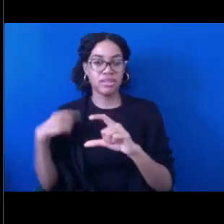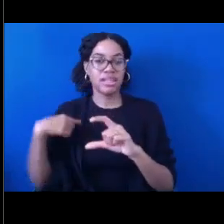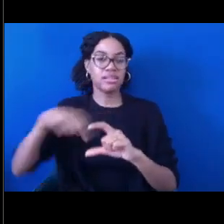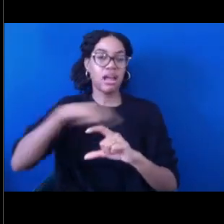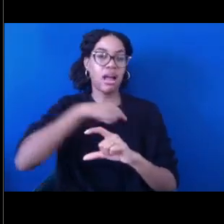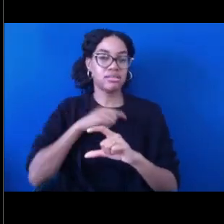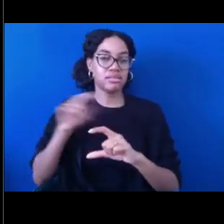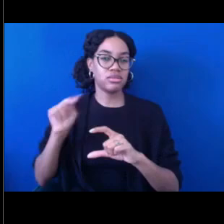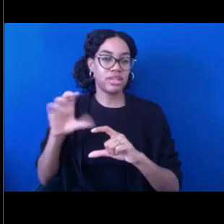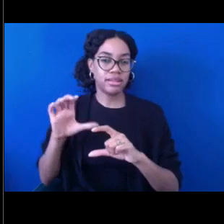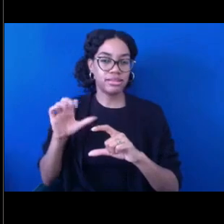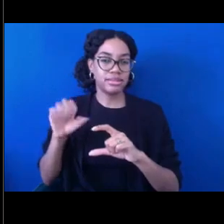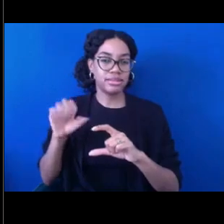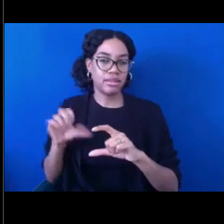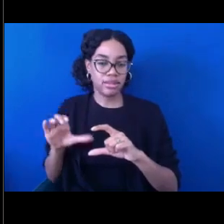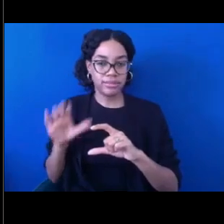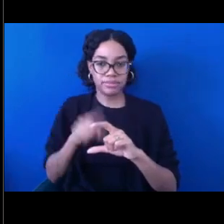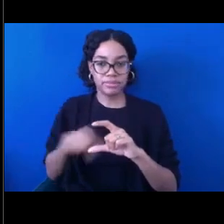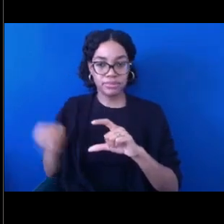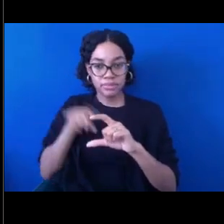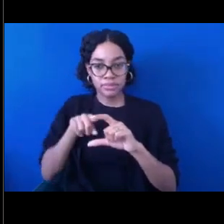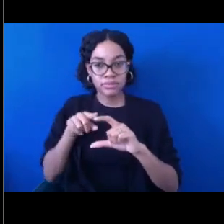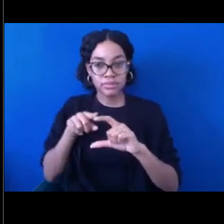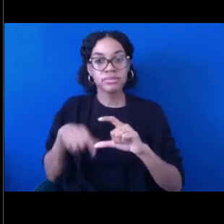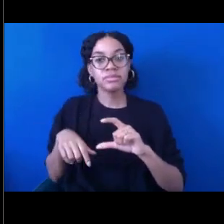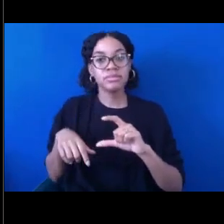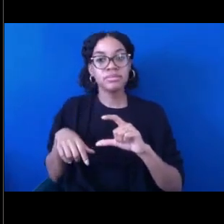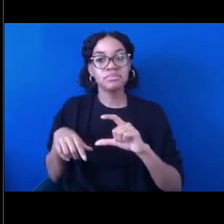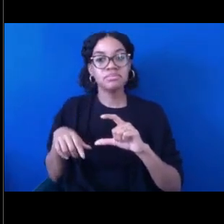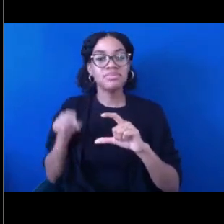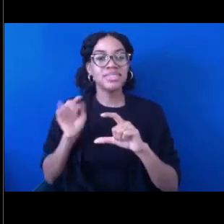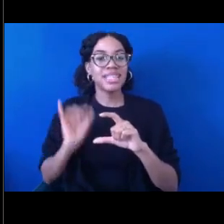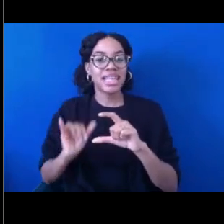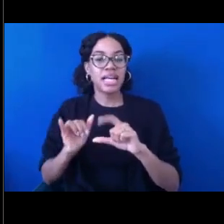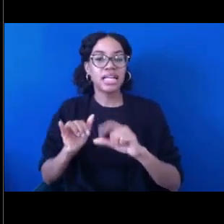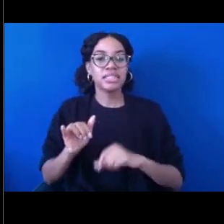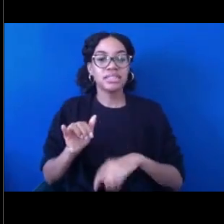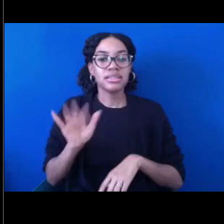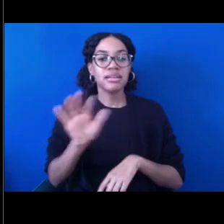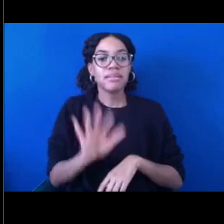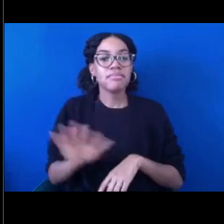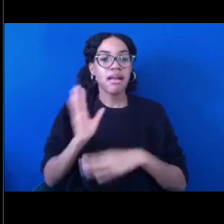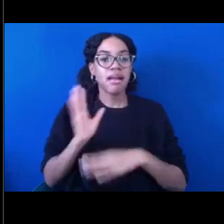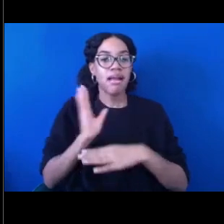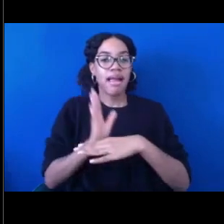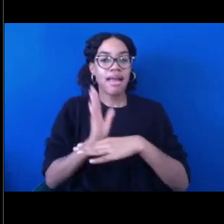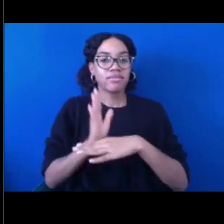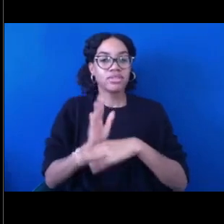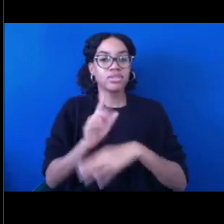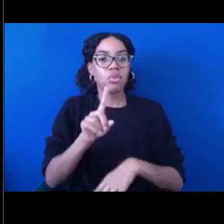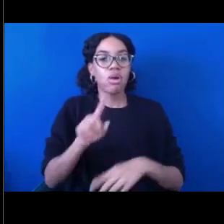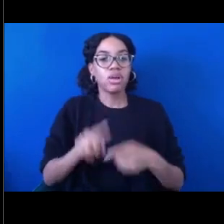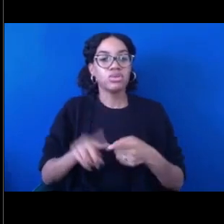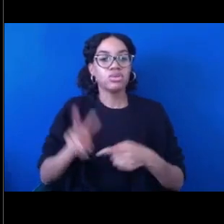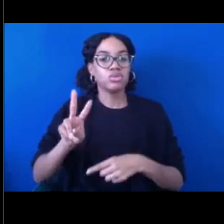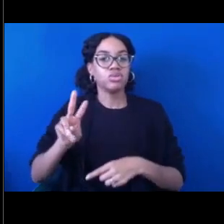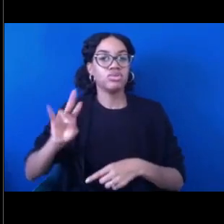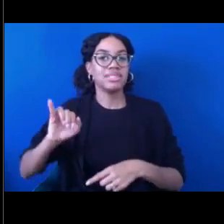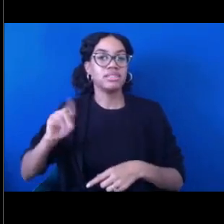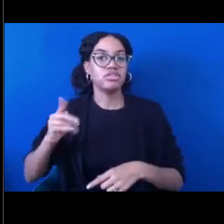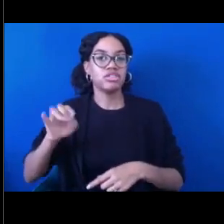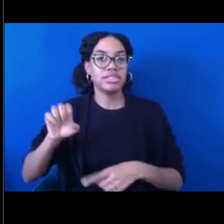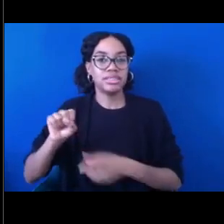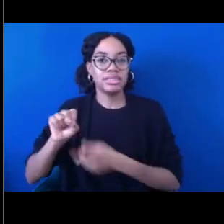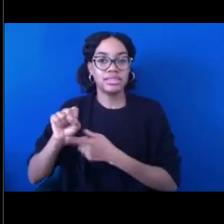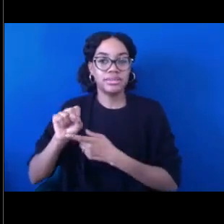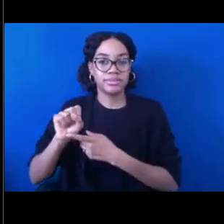0.1 to 3 inches. That is the average annual snowfall totals in our neck of the woods.